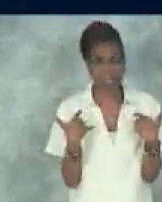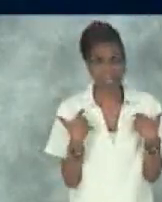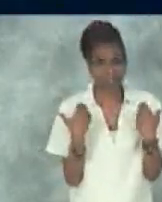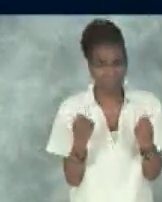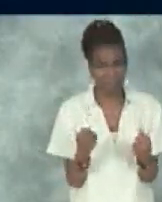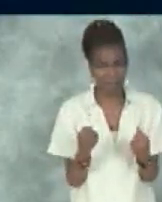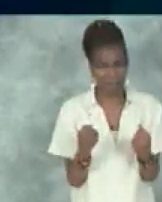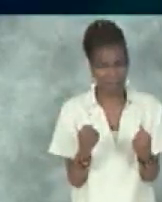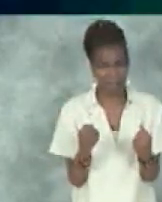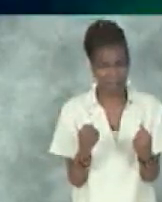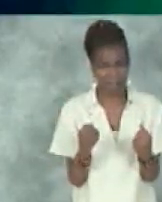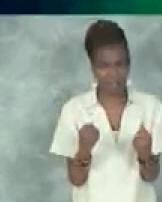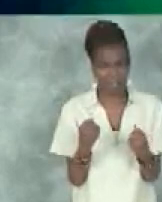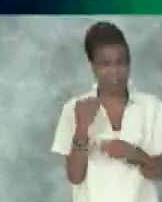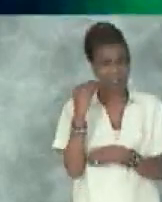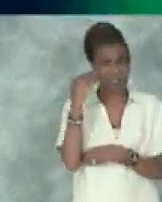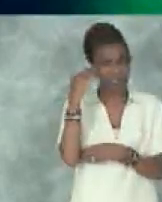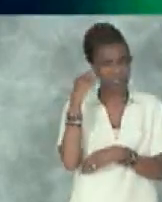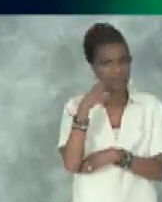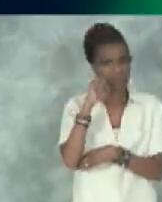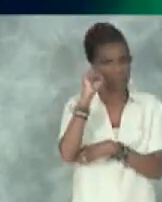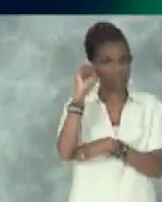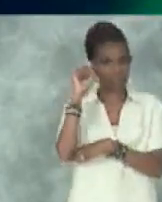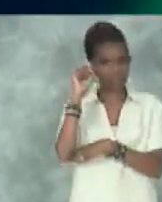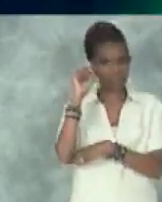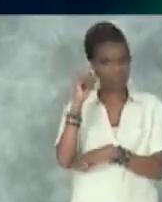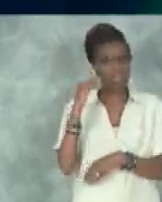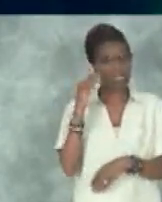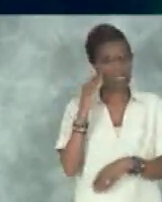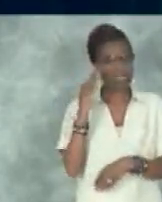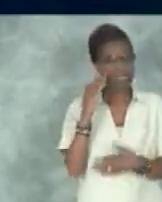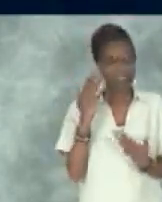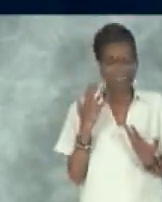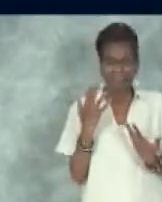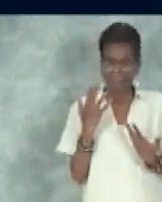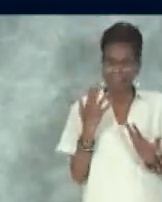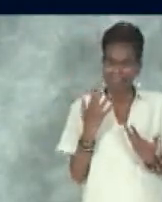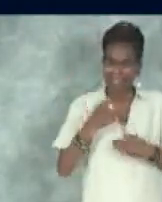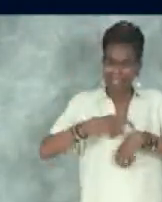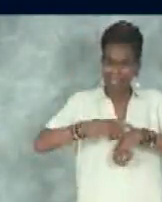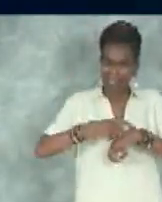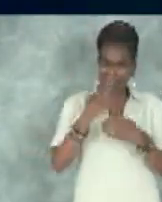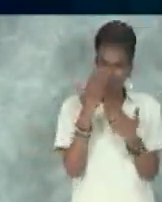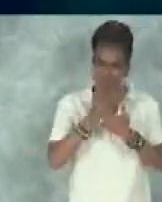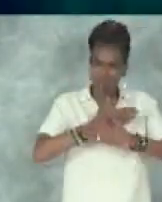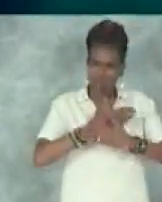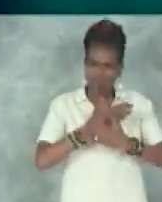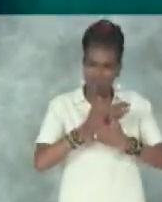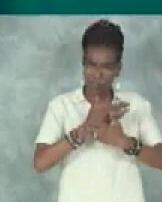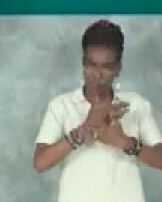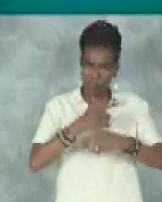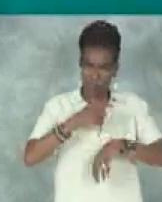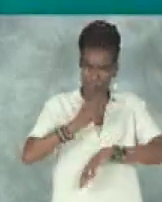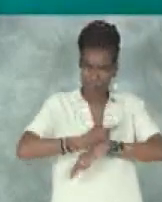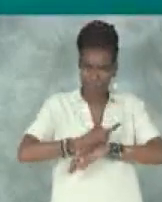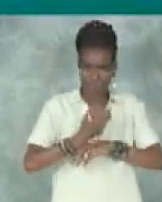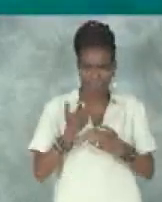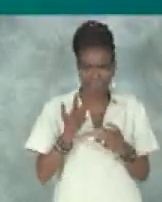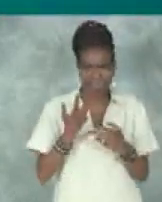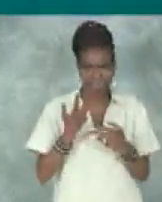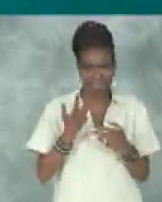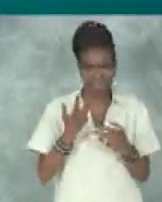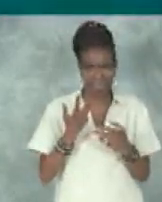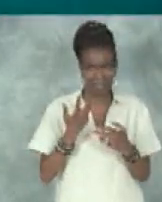Lord, we know that we are facing some dark and difficult days, but we know you, and so we trust you. You will bring